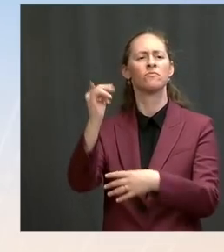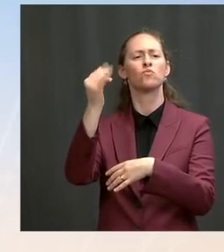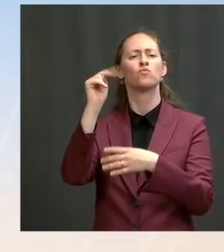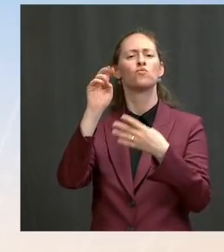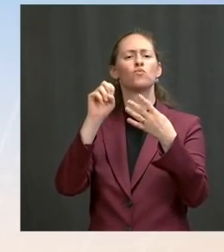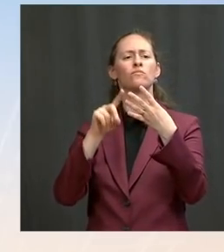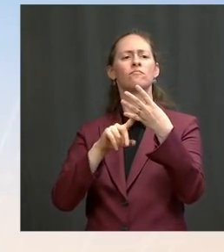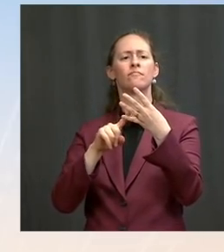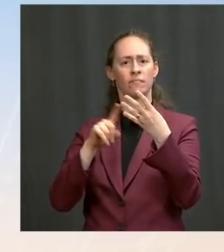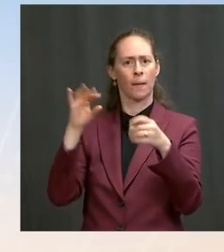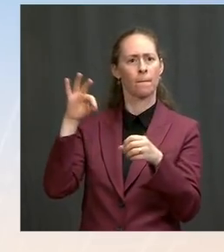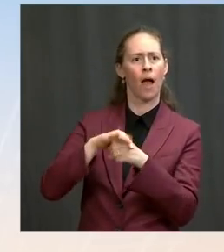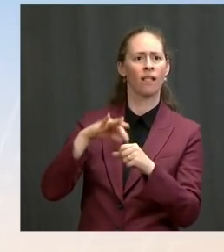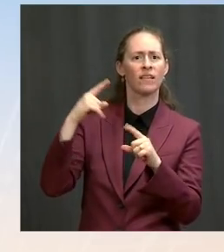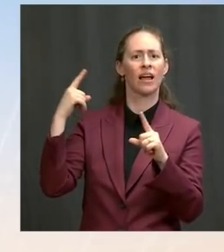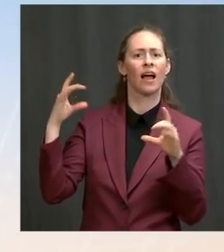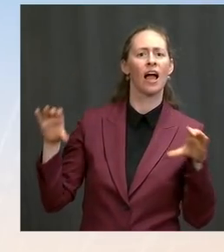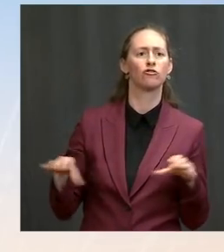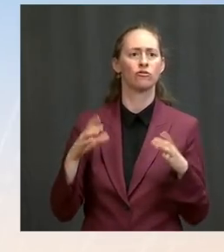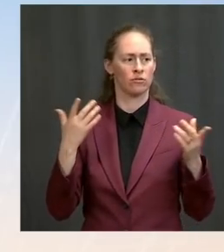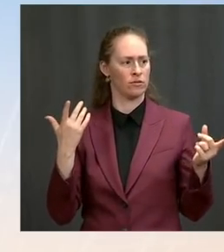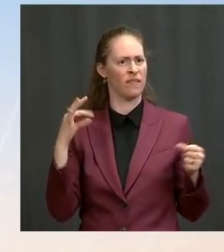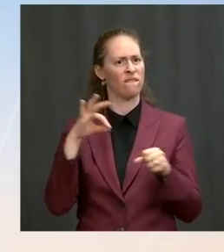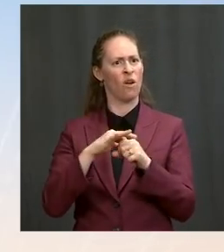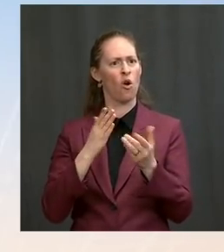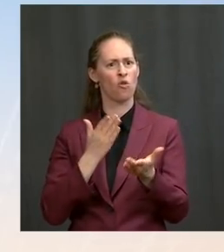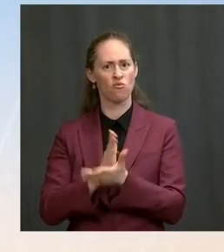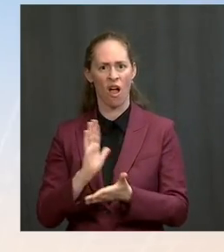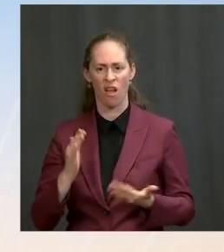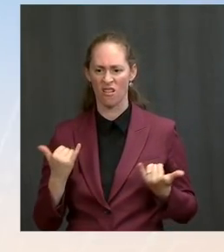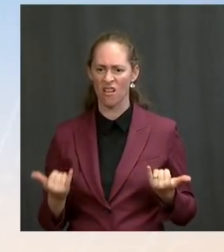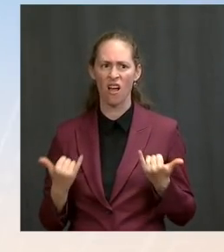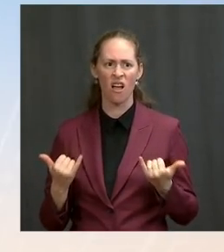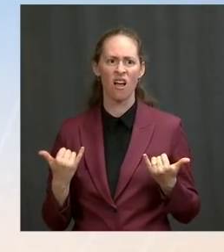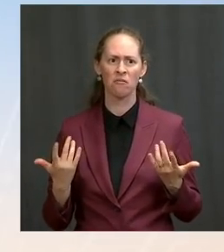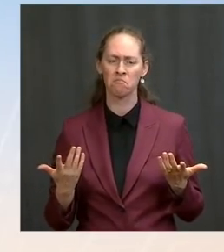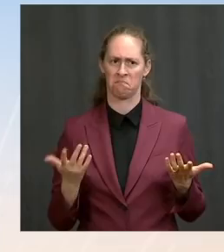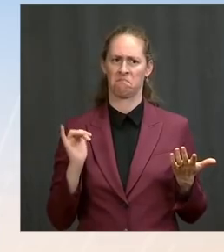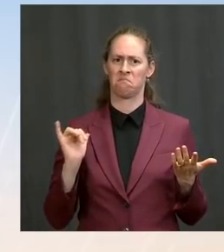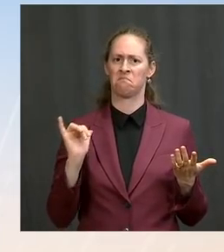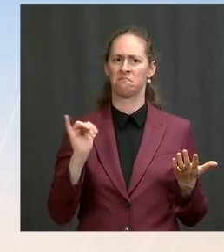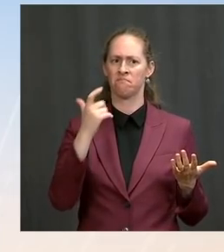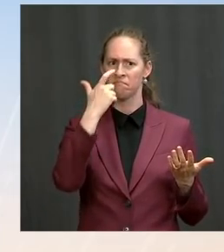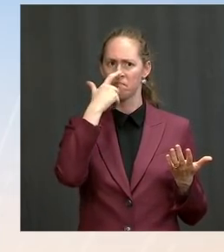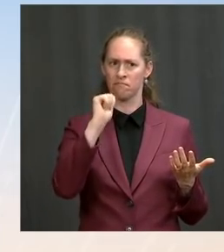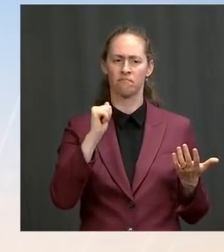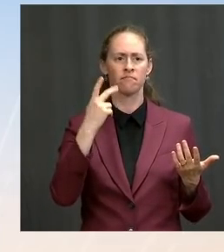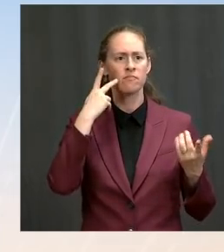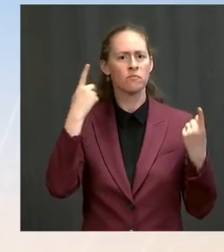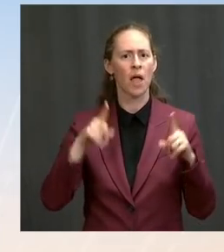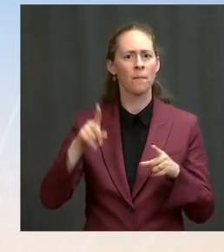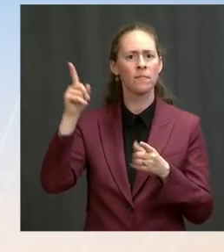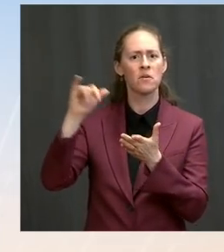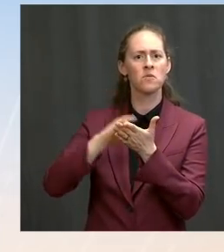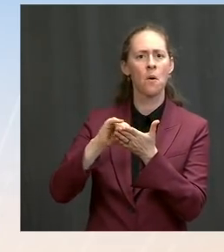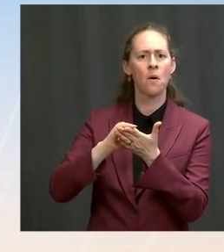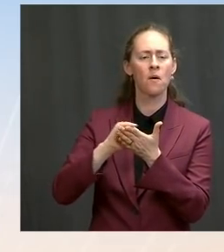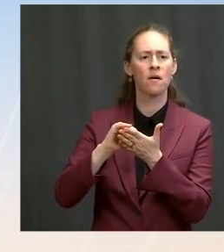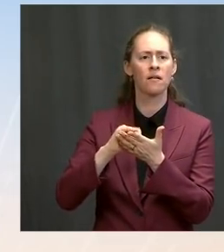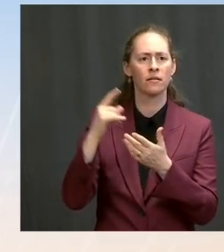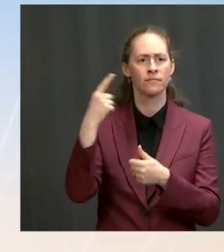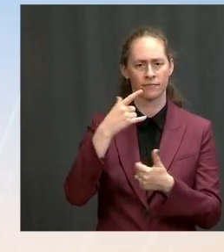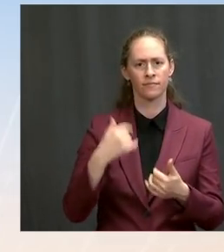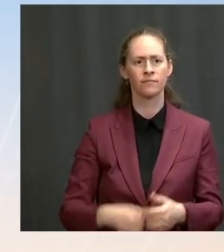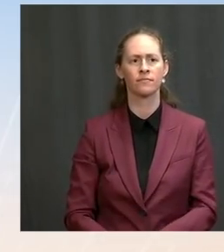voting rights. Mm-hmm. And it ends with an interesting situation in New York City as they try to now retabulate